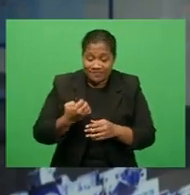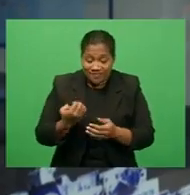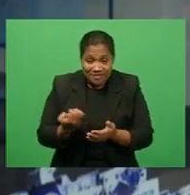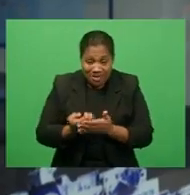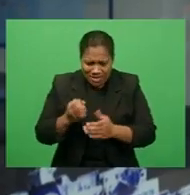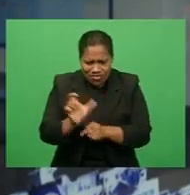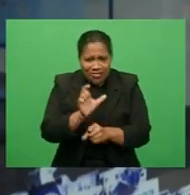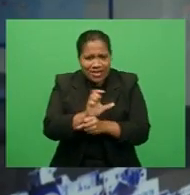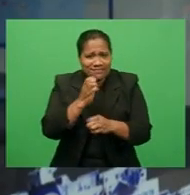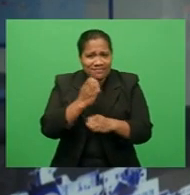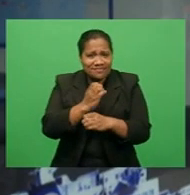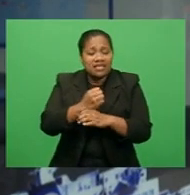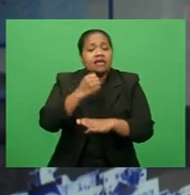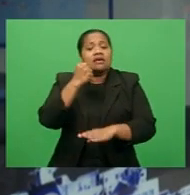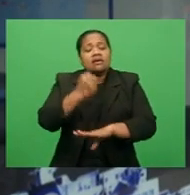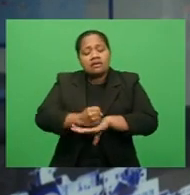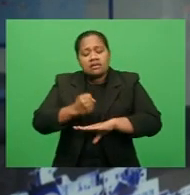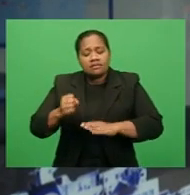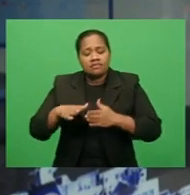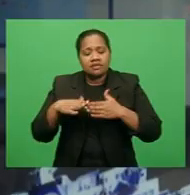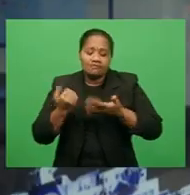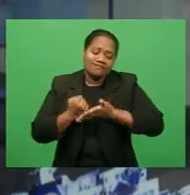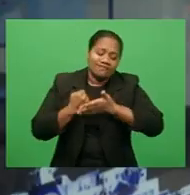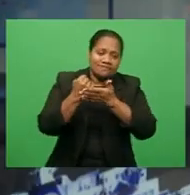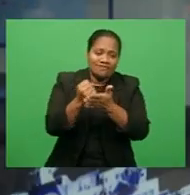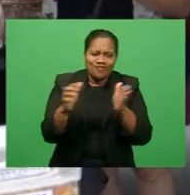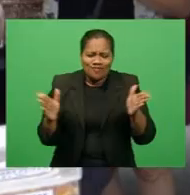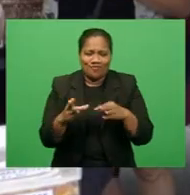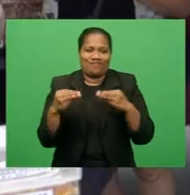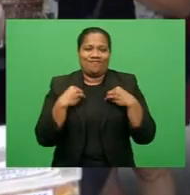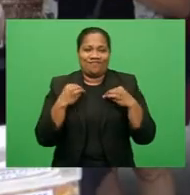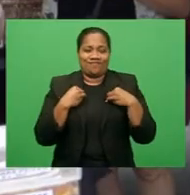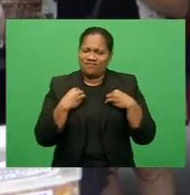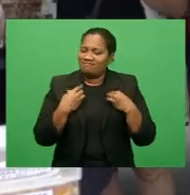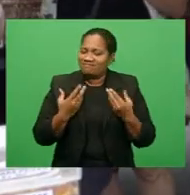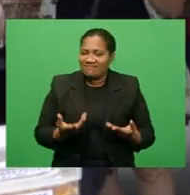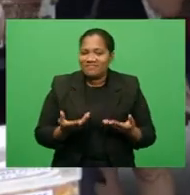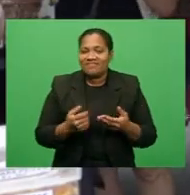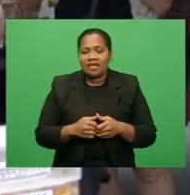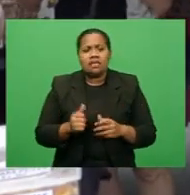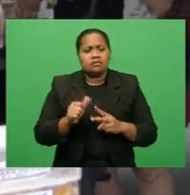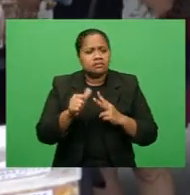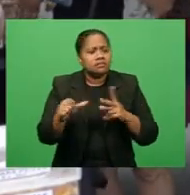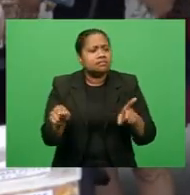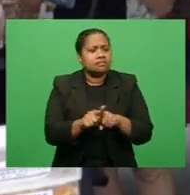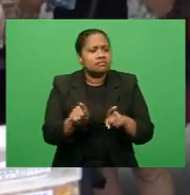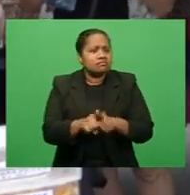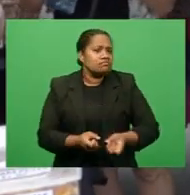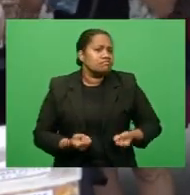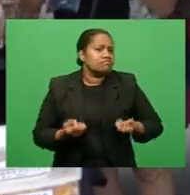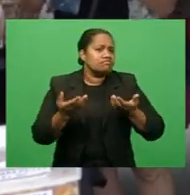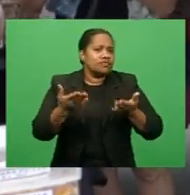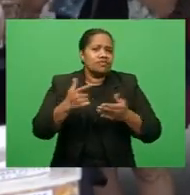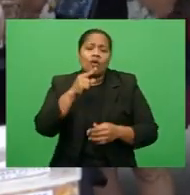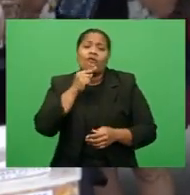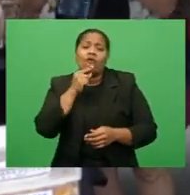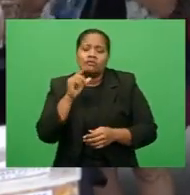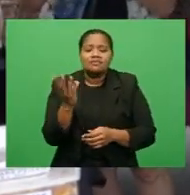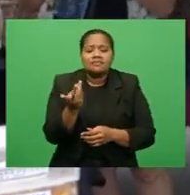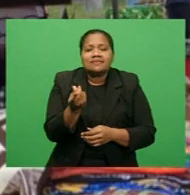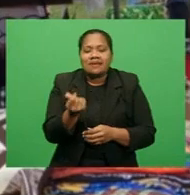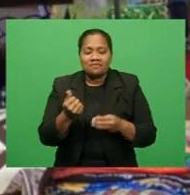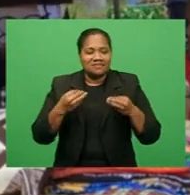government has been assisting small and micro enterprises as well and has also provided concessional loans to some